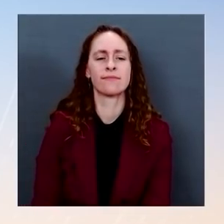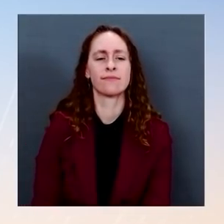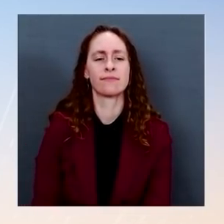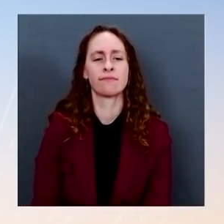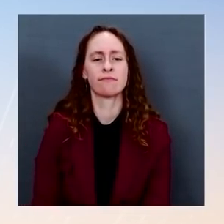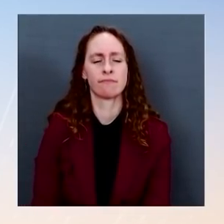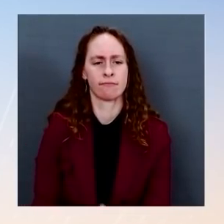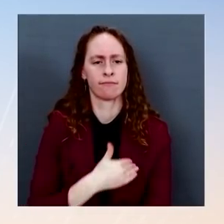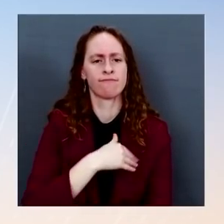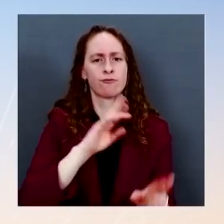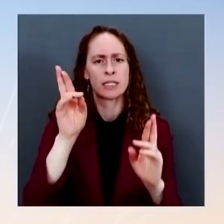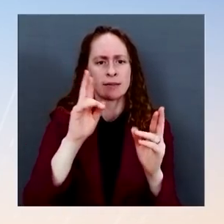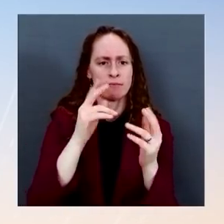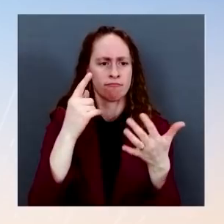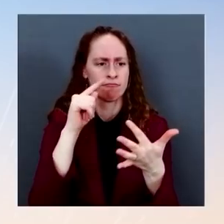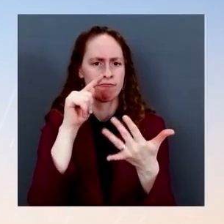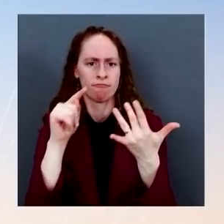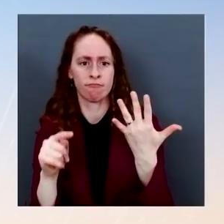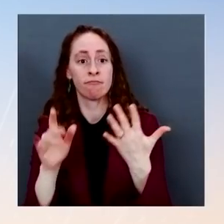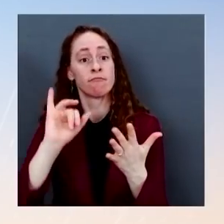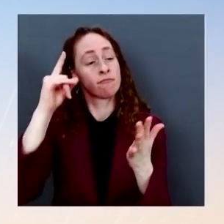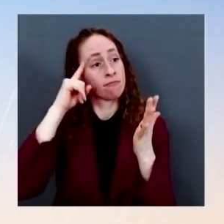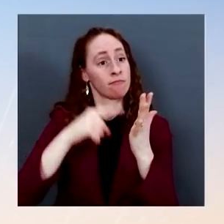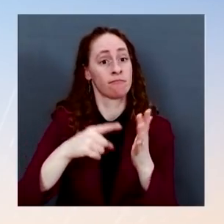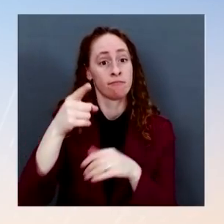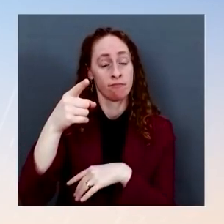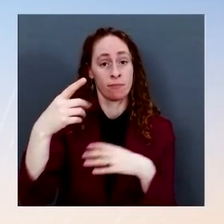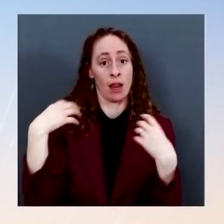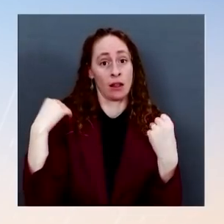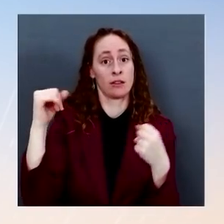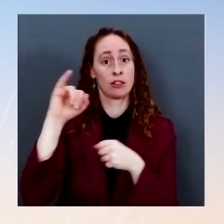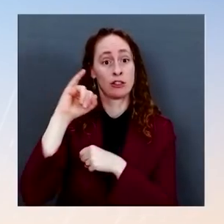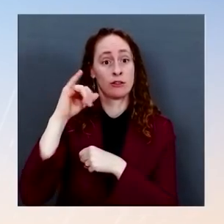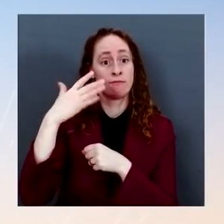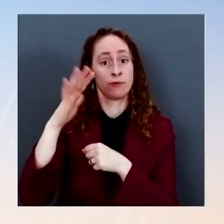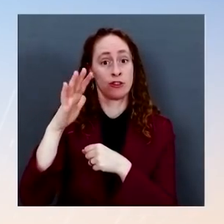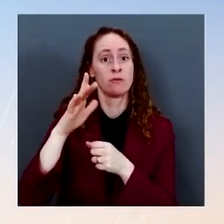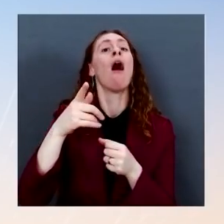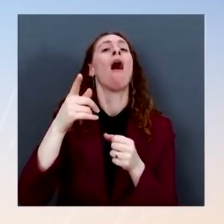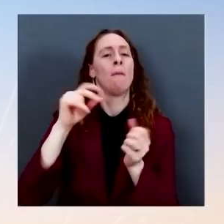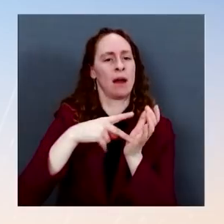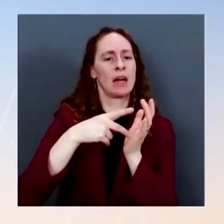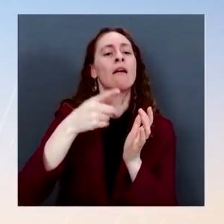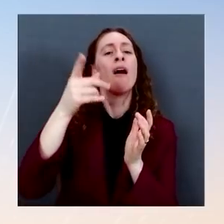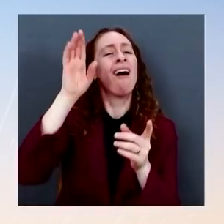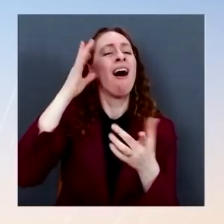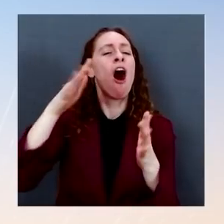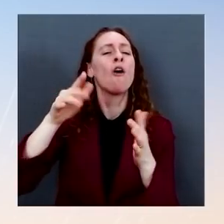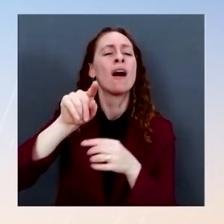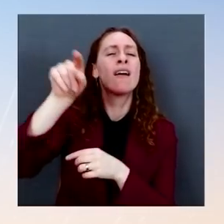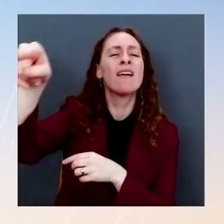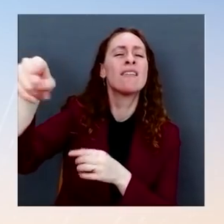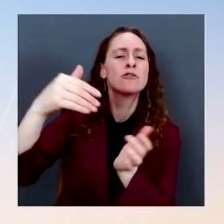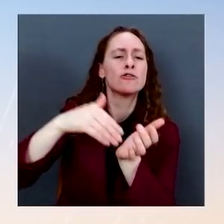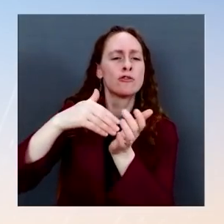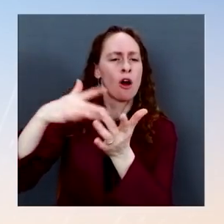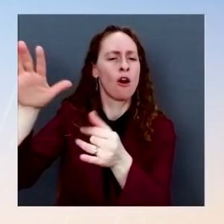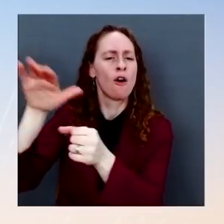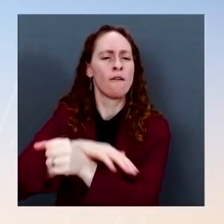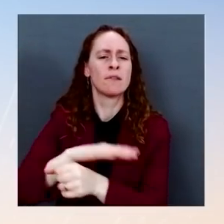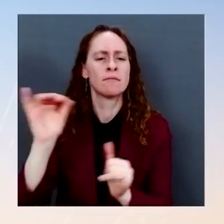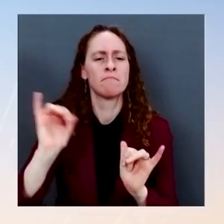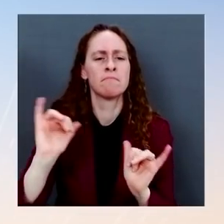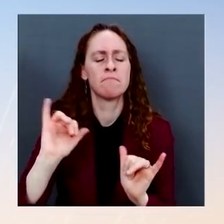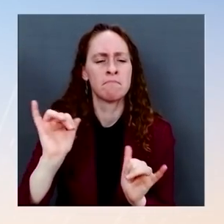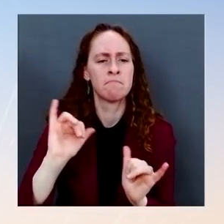health insurance. 150 million Americans obviously do. We've also made 50 million tests recently available to community health centers and rural